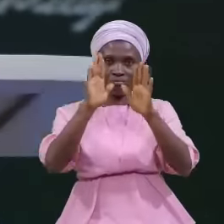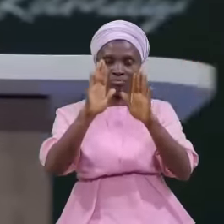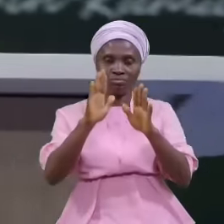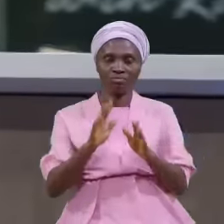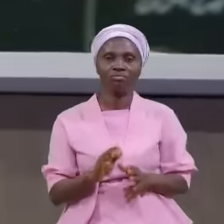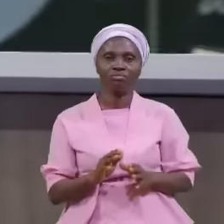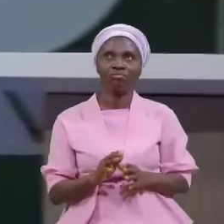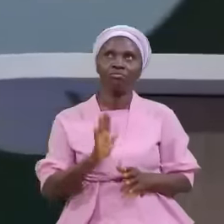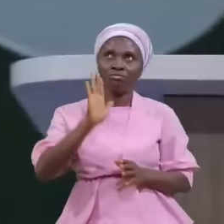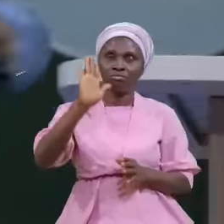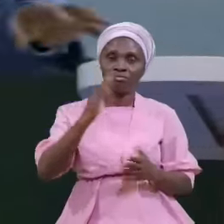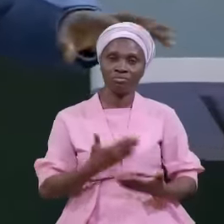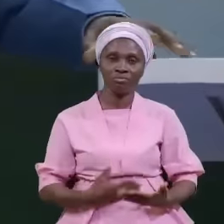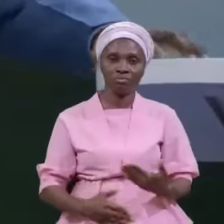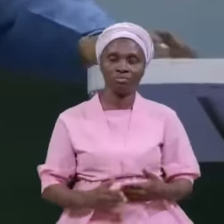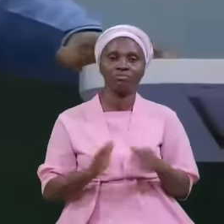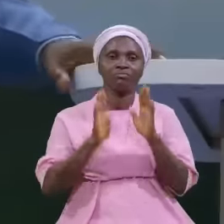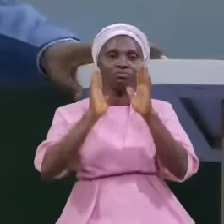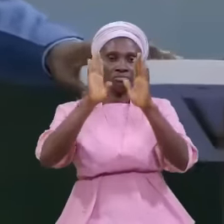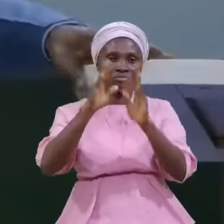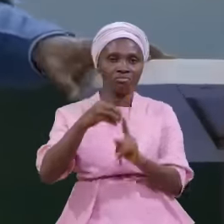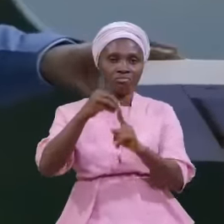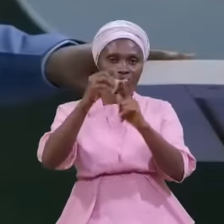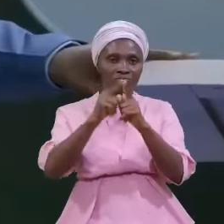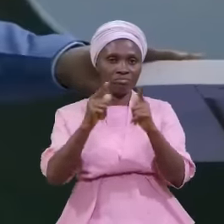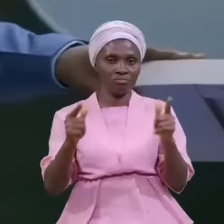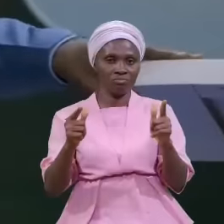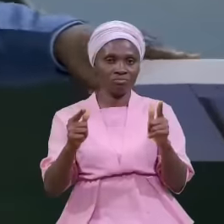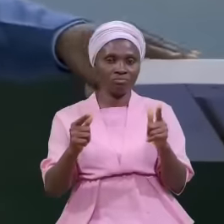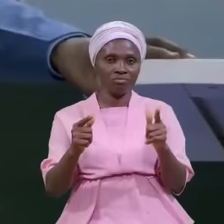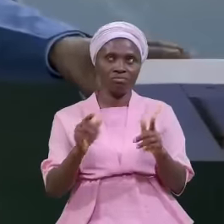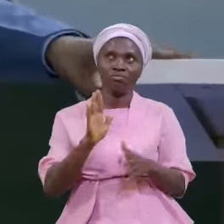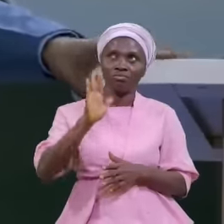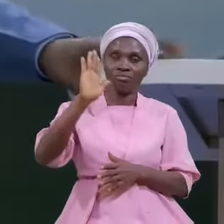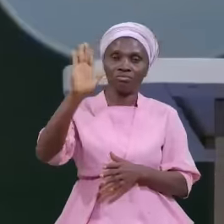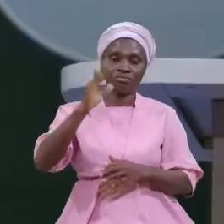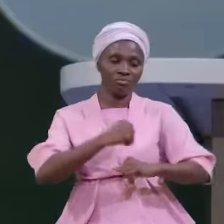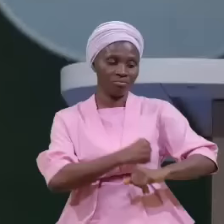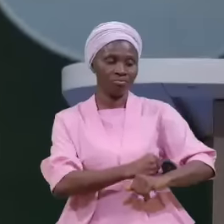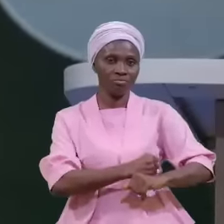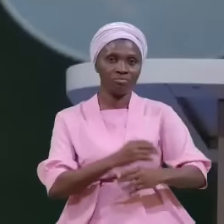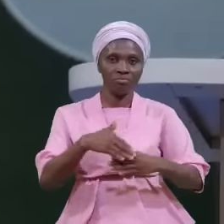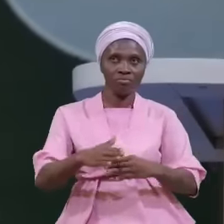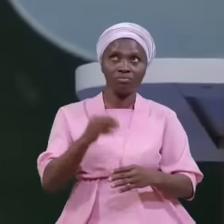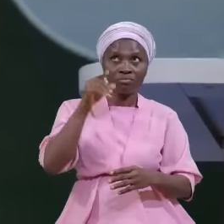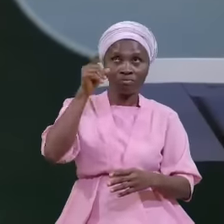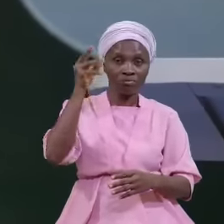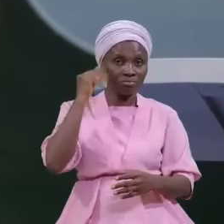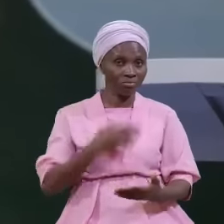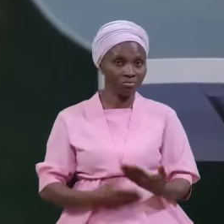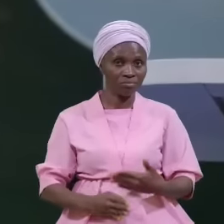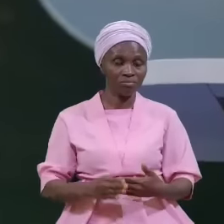birth, miraculous and supernatural. His protection after he was born, miraculous